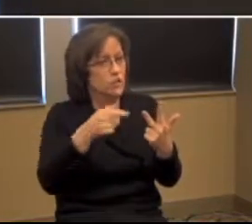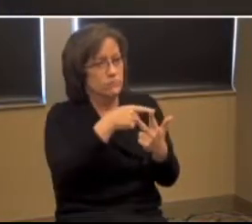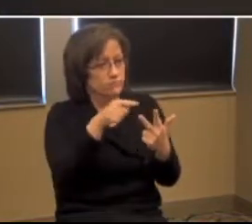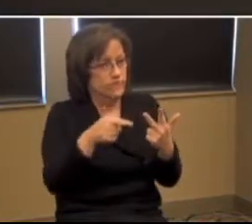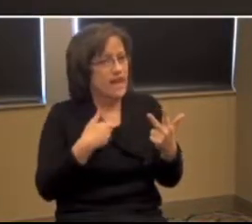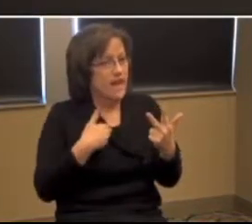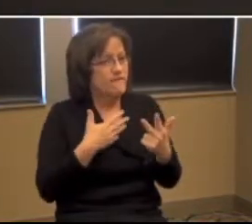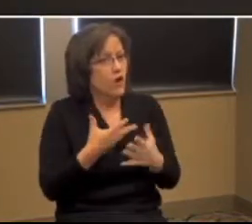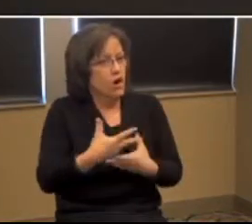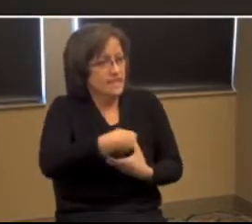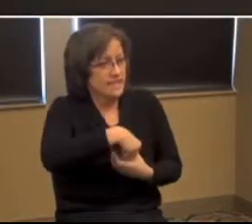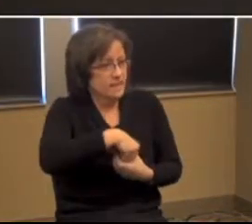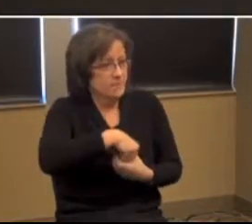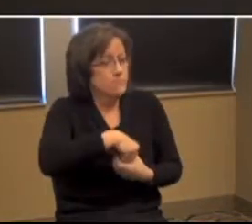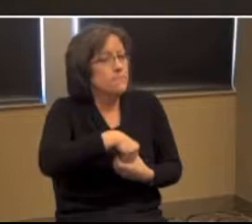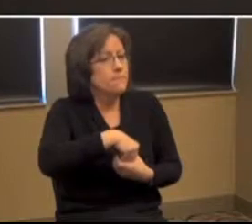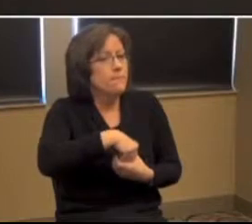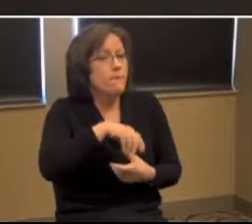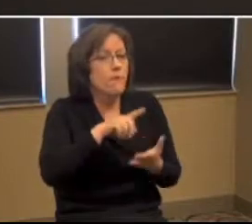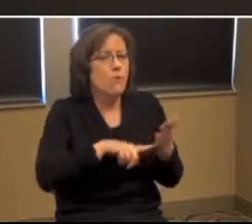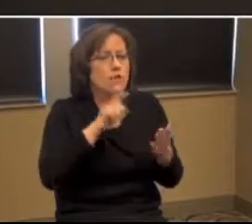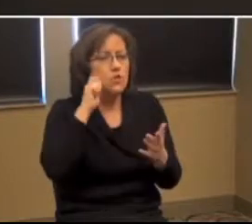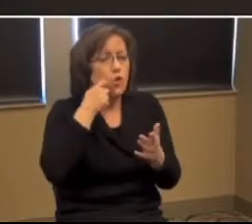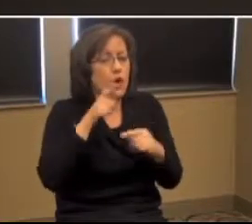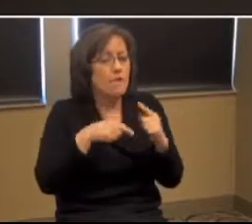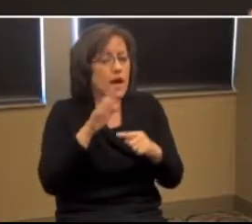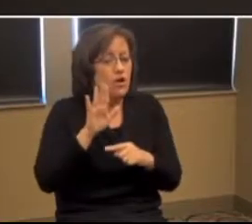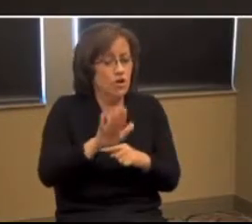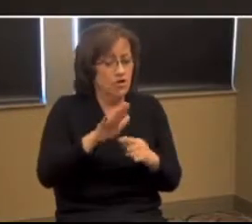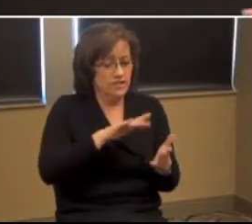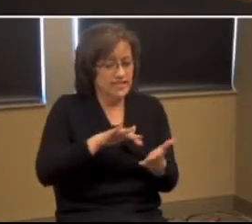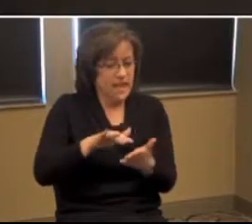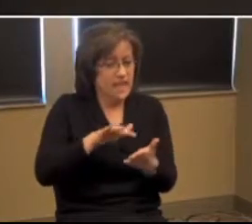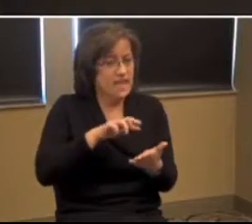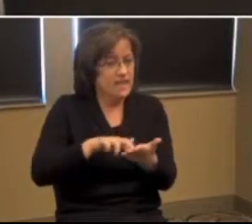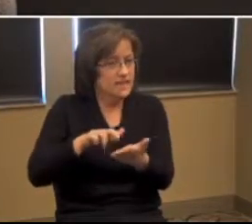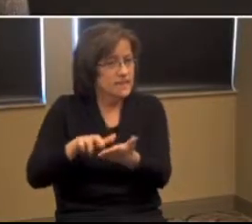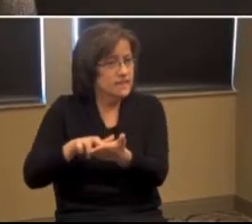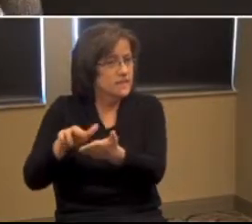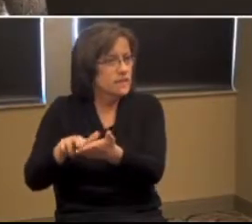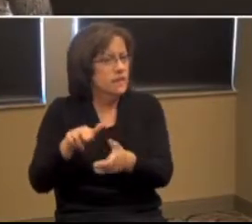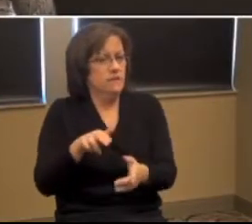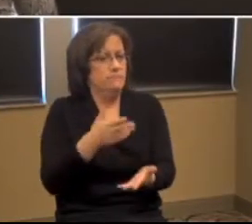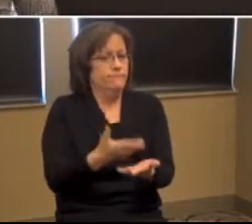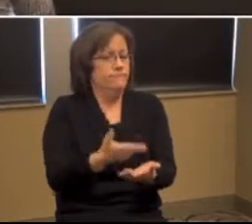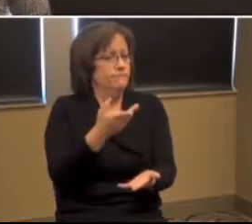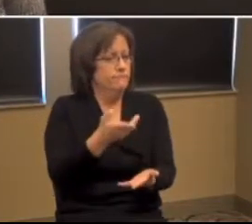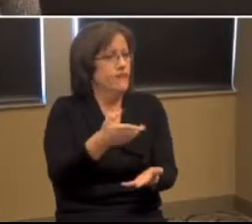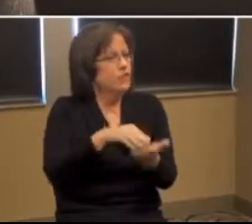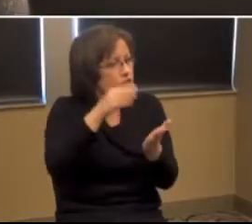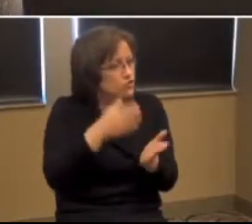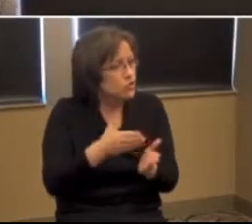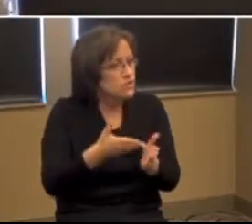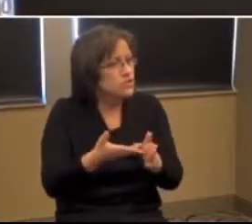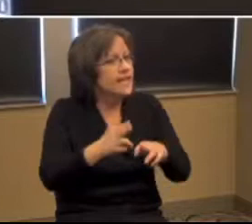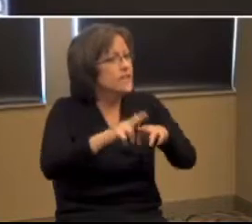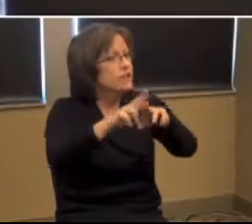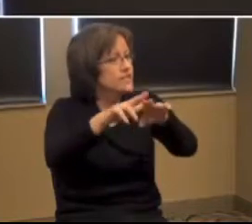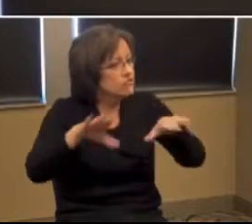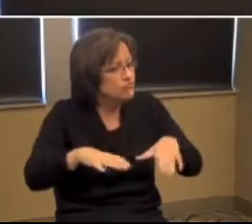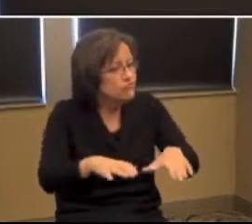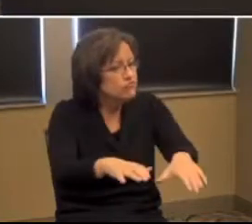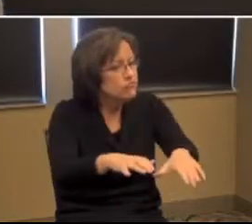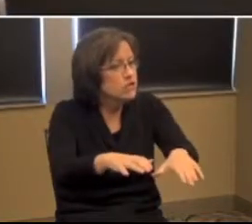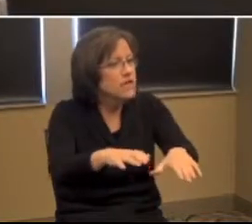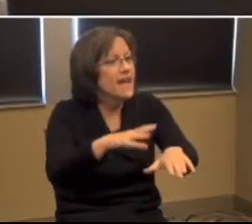cool about her study was not only did it show an increase in productivity by the student, it showed a decrease